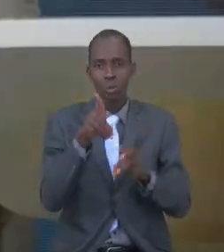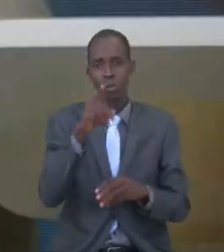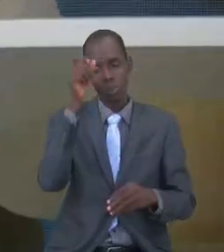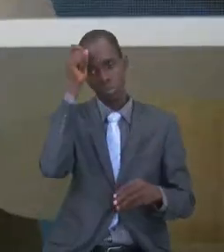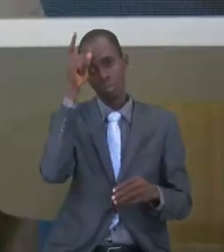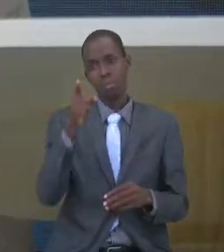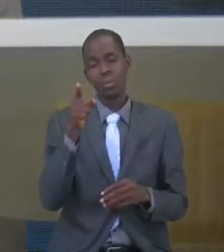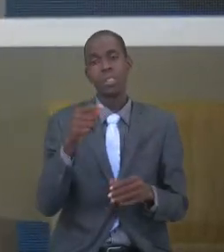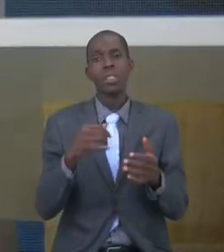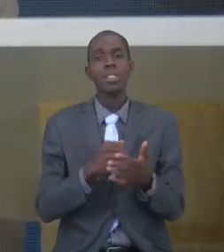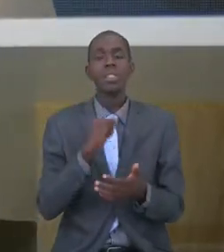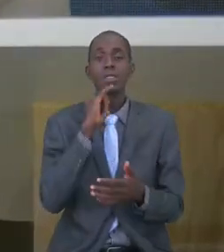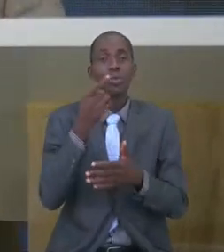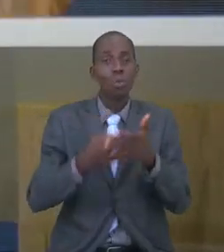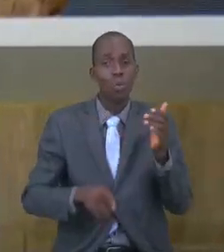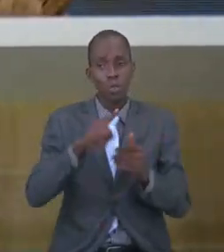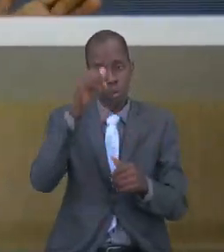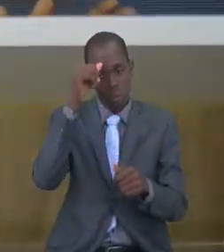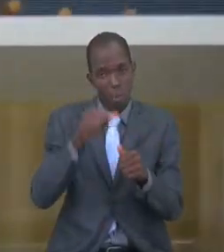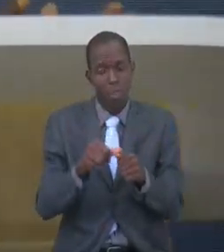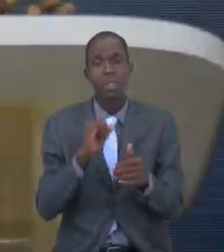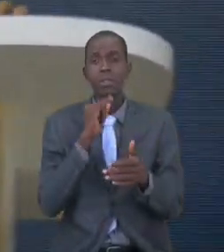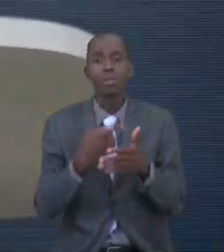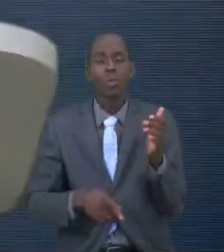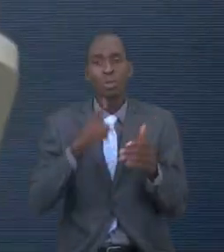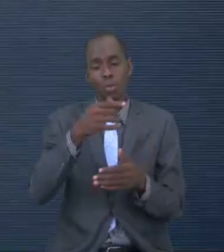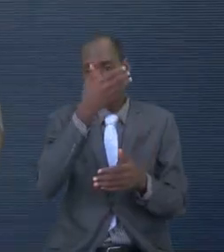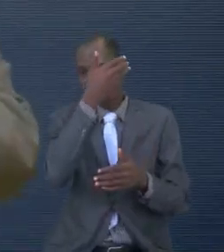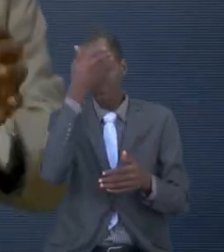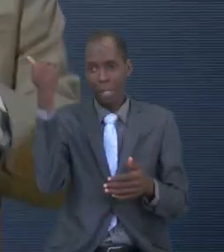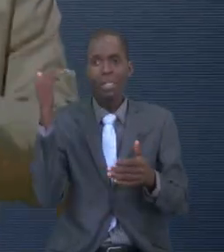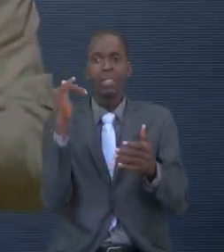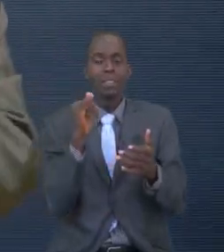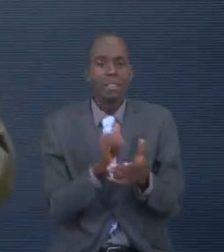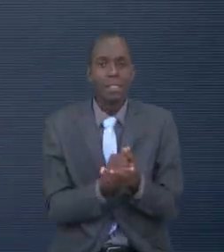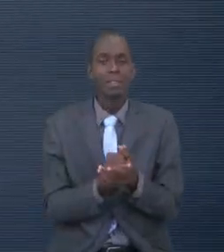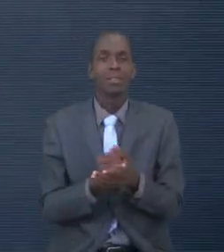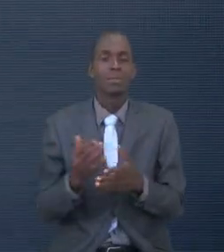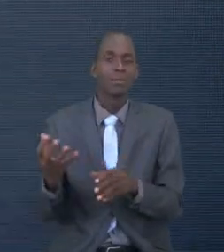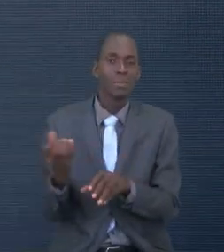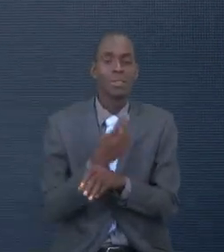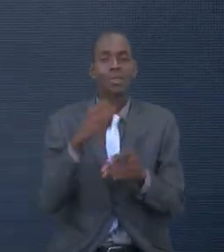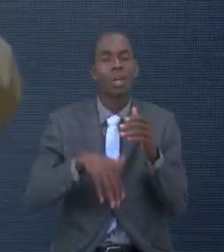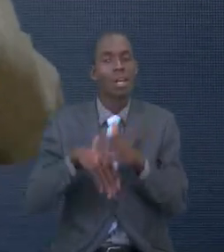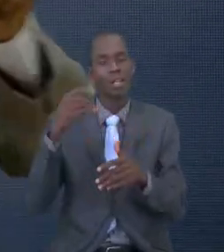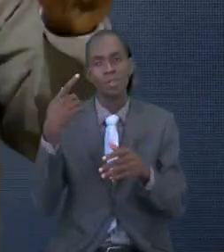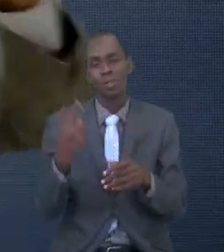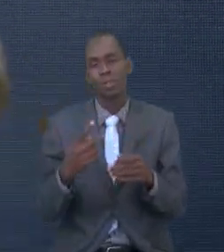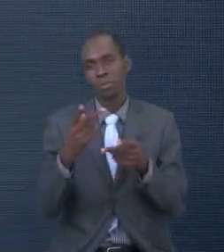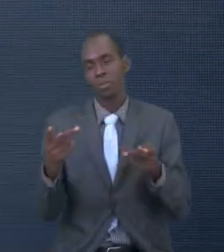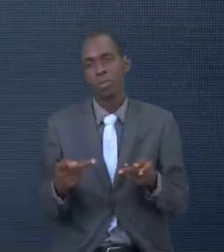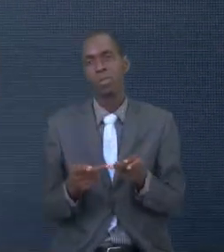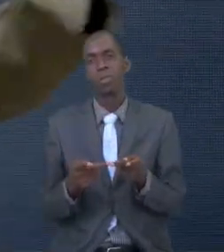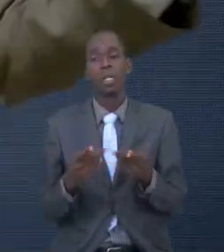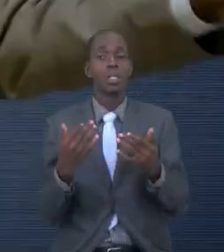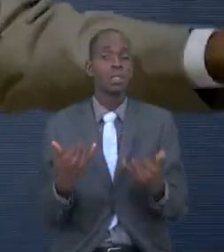It's what you remember. It's what you forget that runs you out of town. Now, on